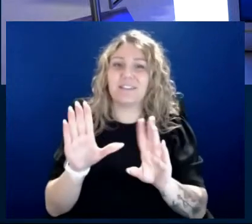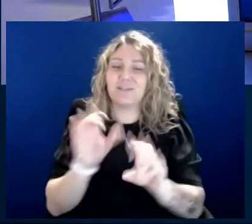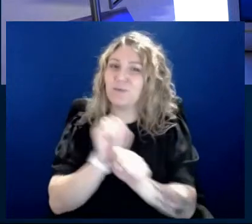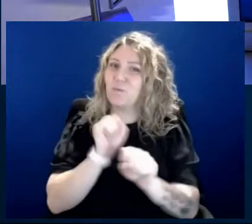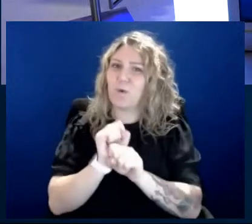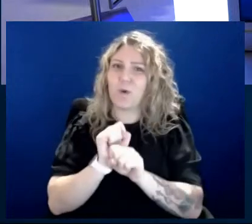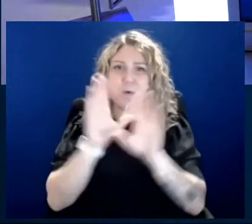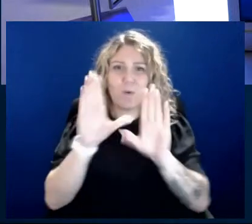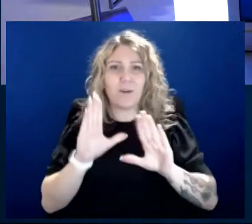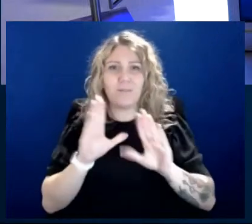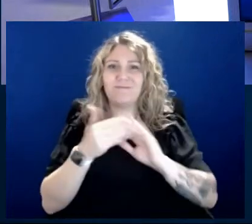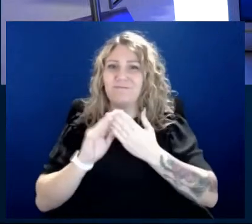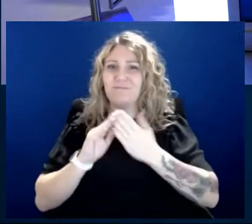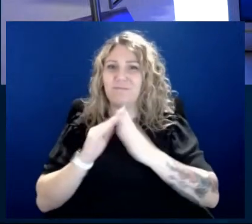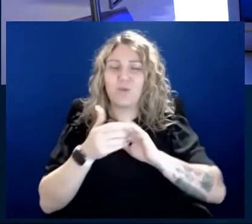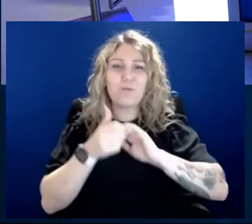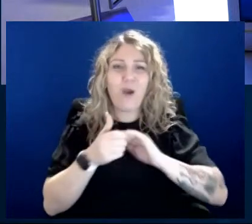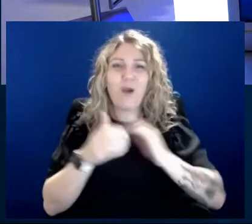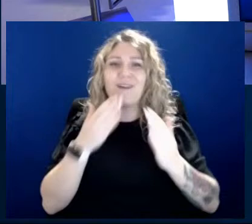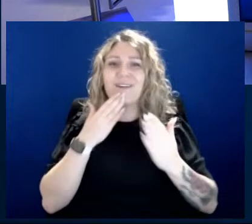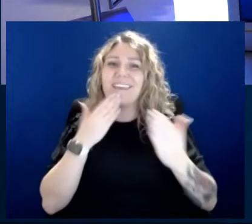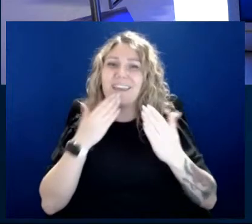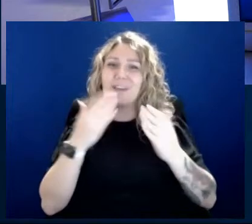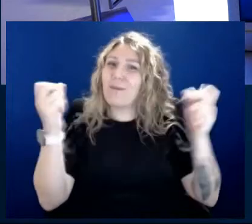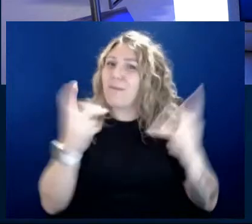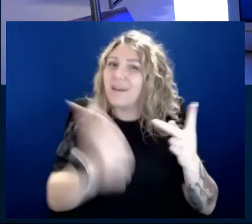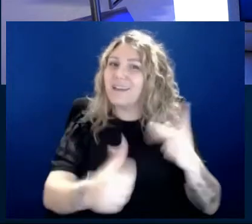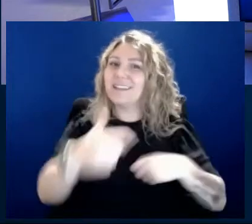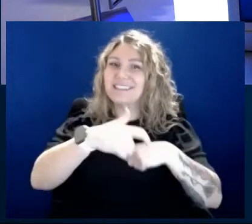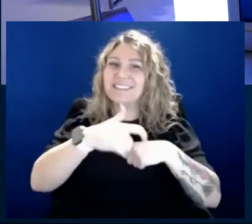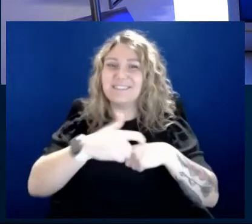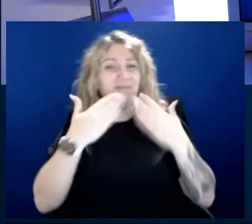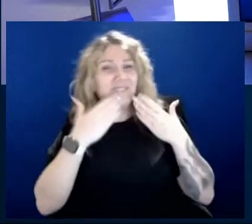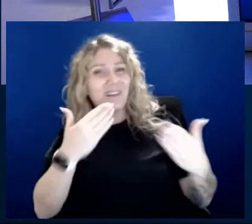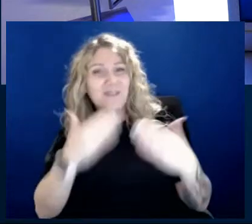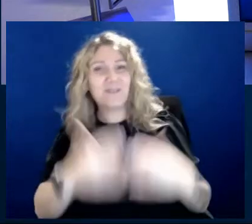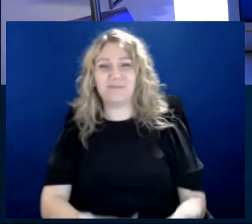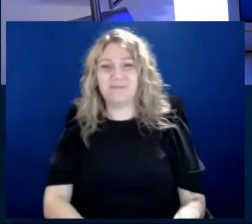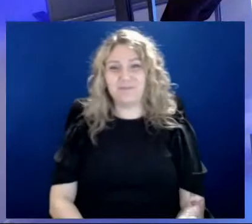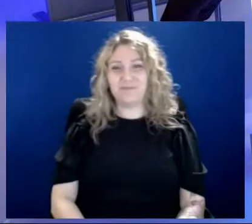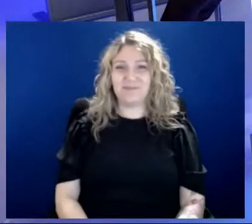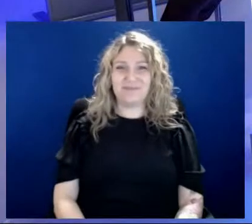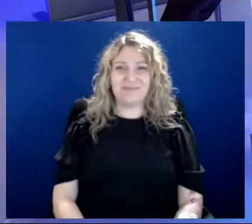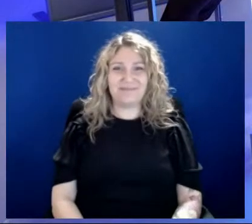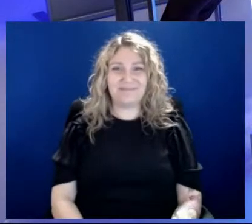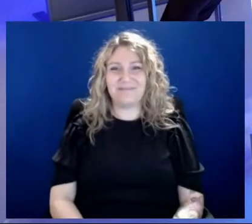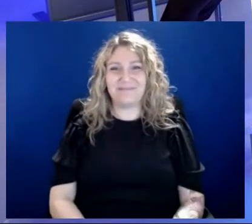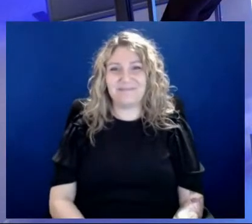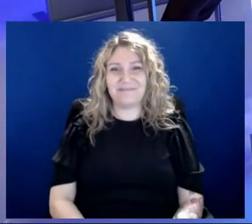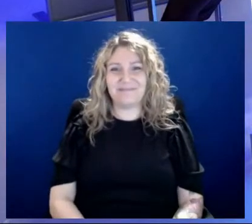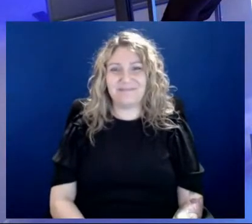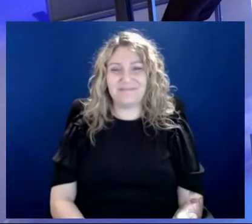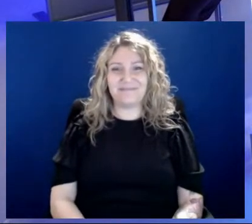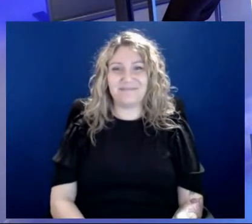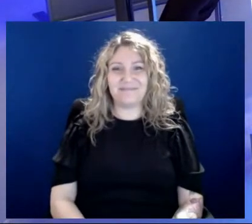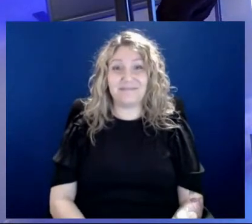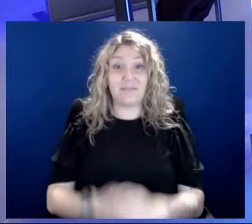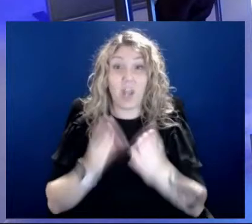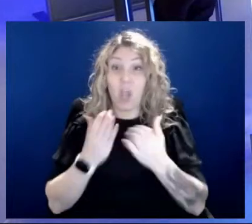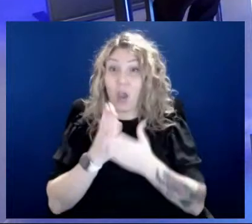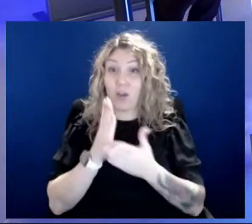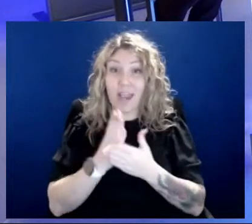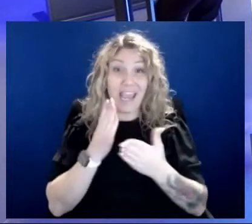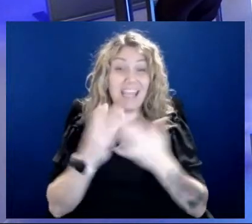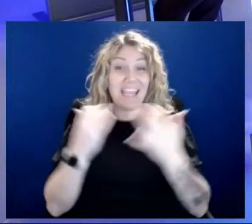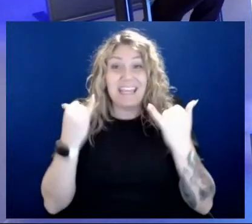very much. Thank you for being with us. Come back anytime. Thank you. Thank you. All right, then there were two.